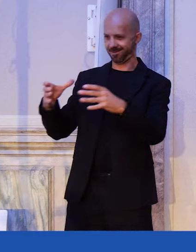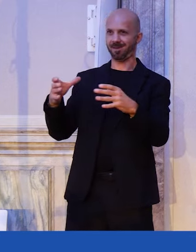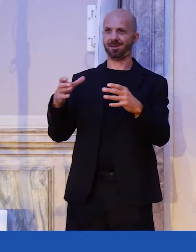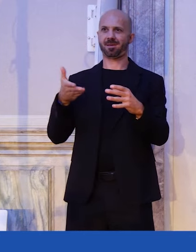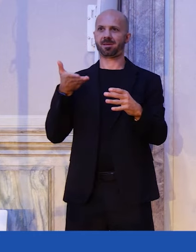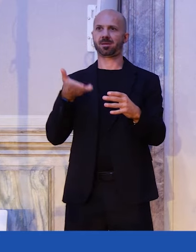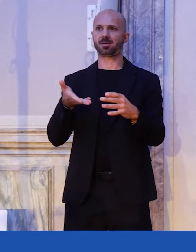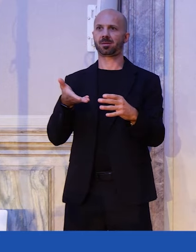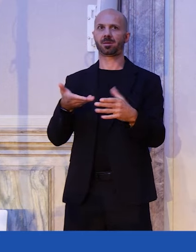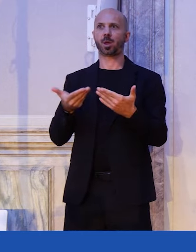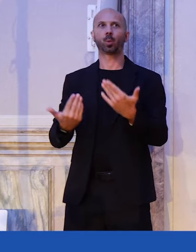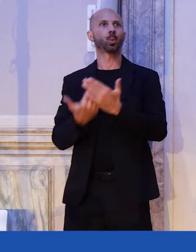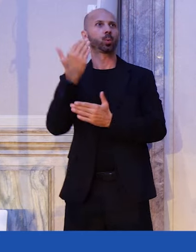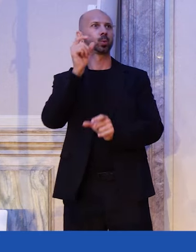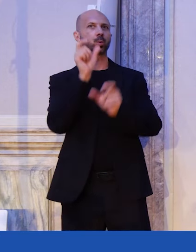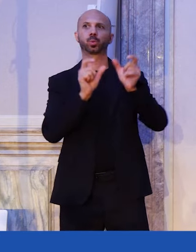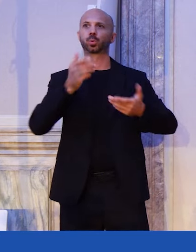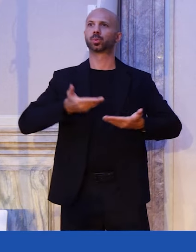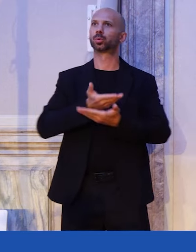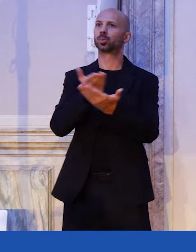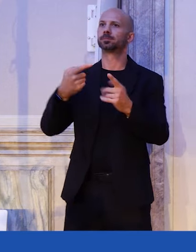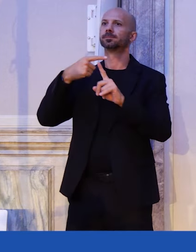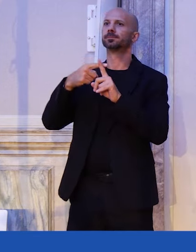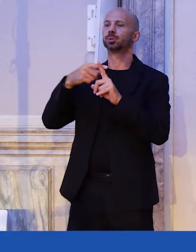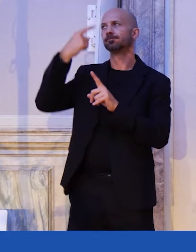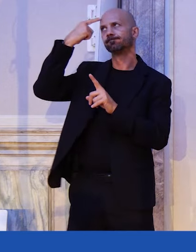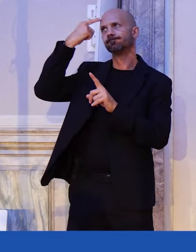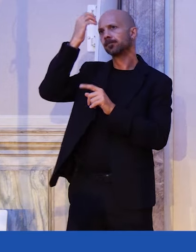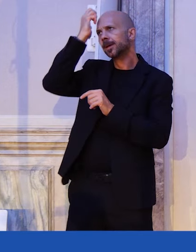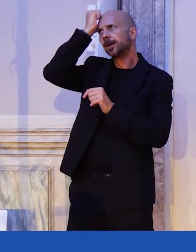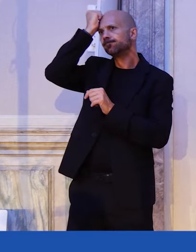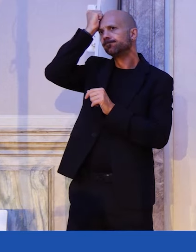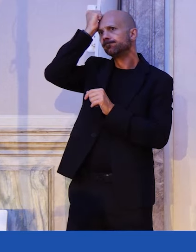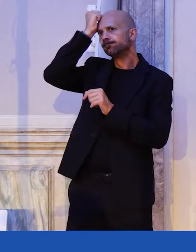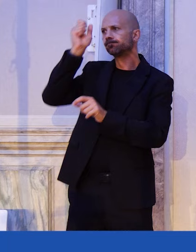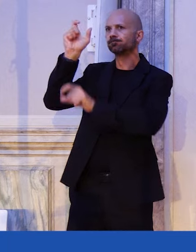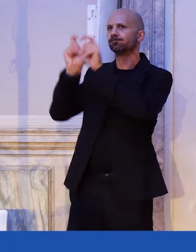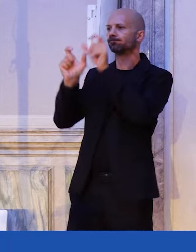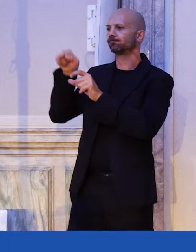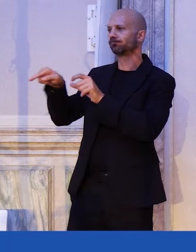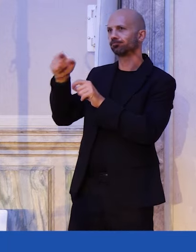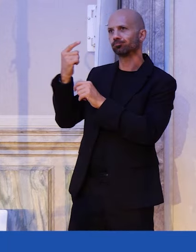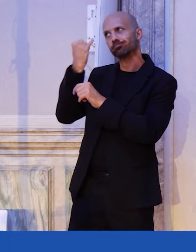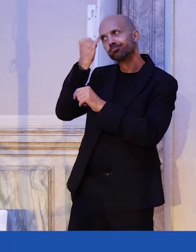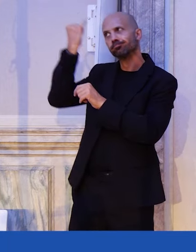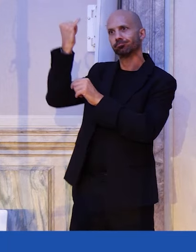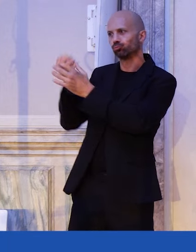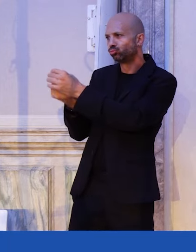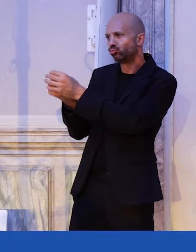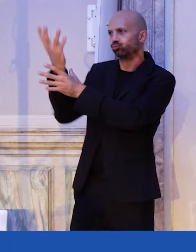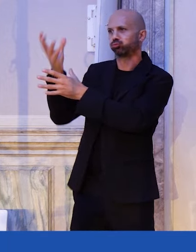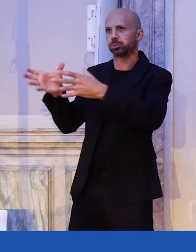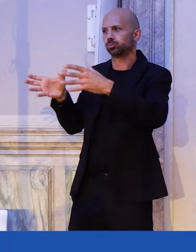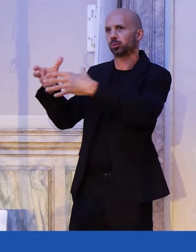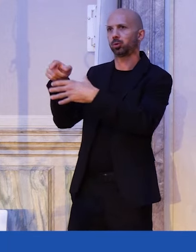generation of Ensemble members their energy idealism and commitment to contemporary music and the hard work of Grassroots